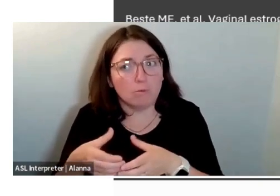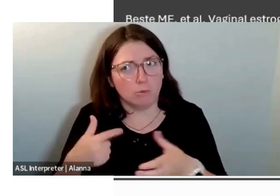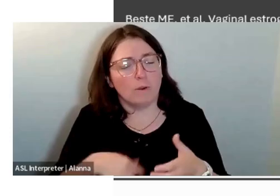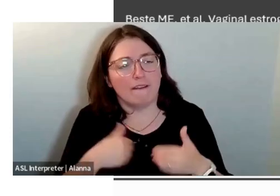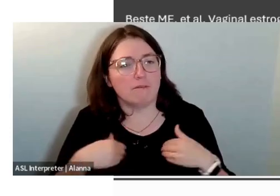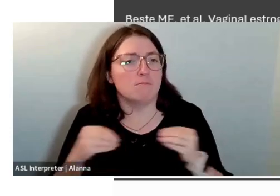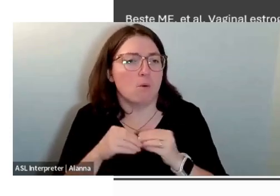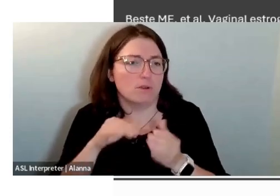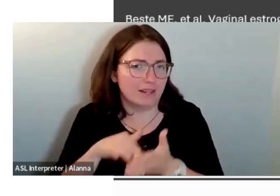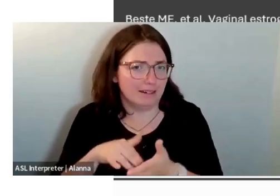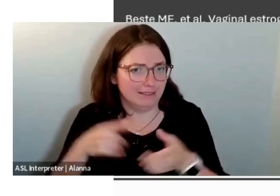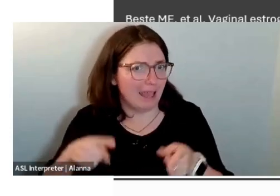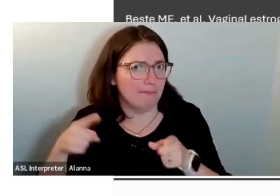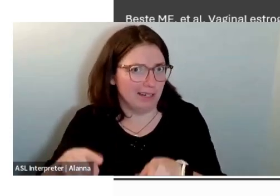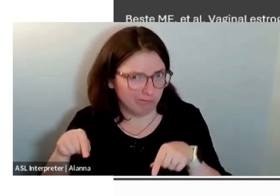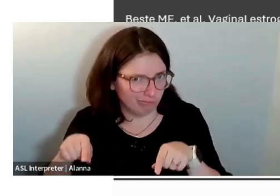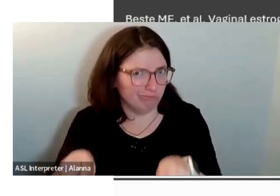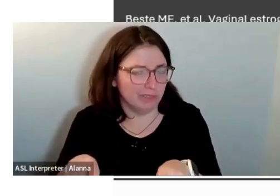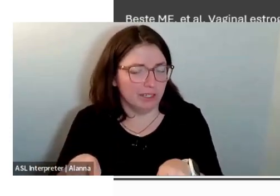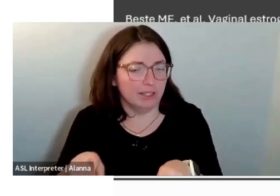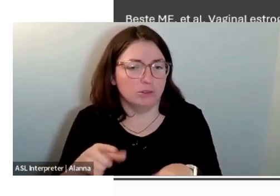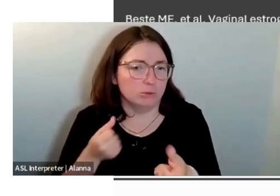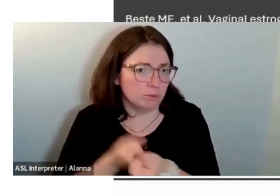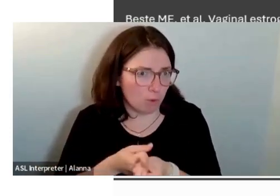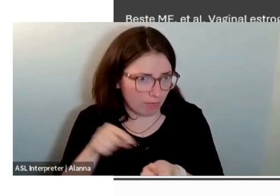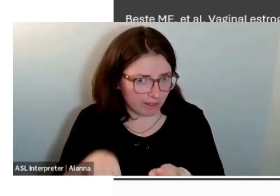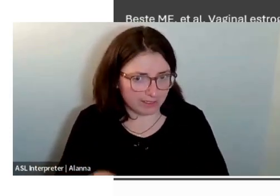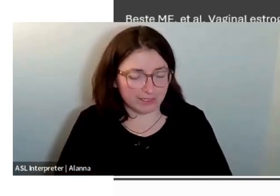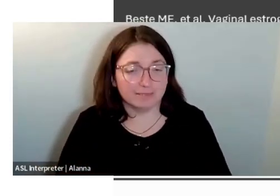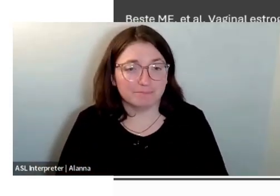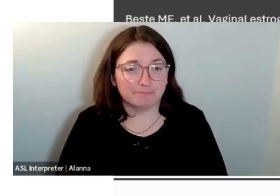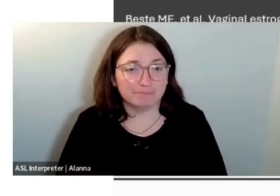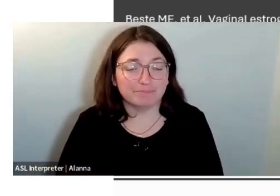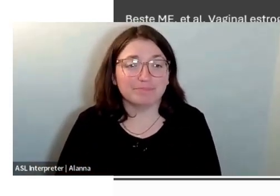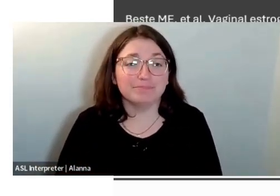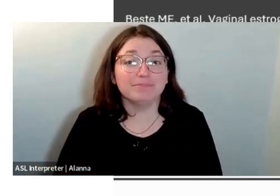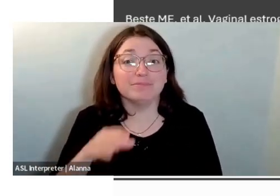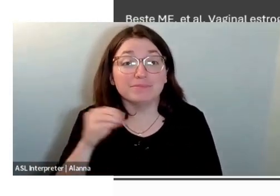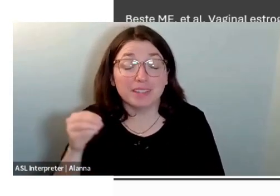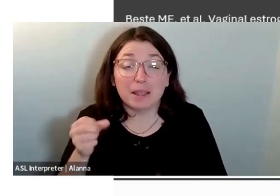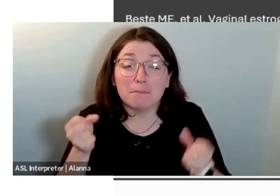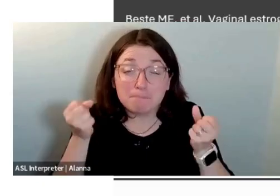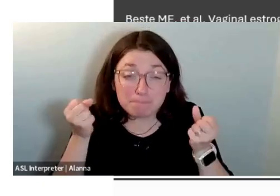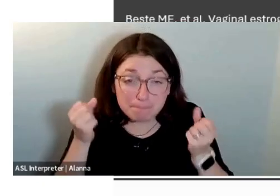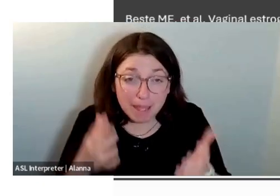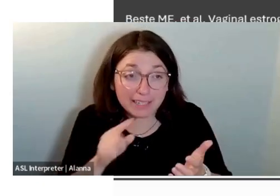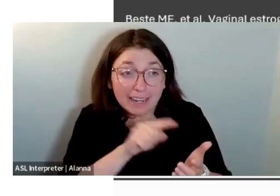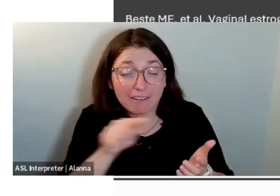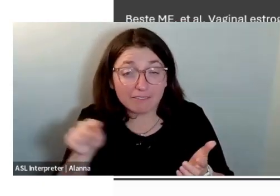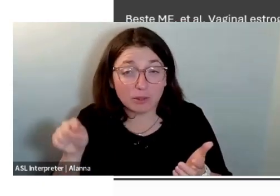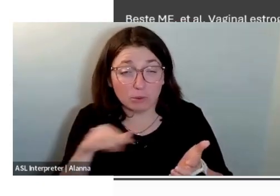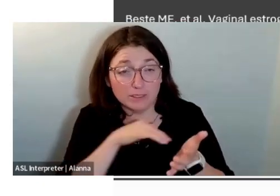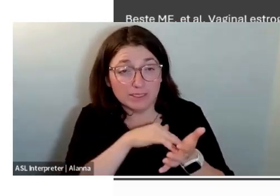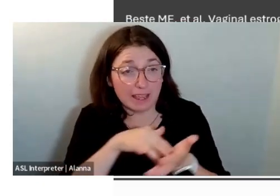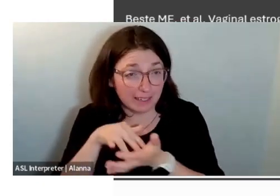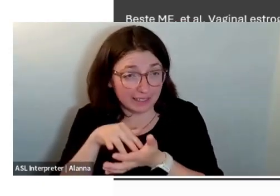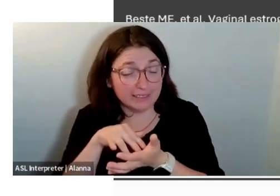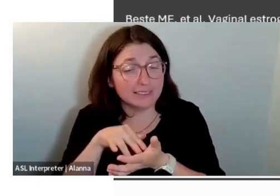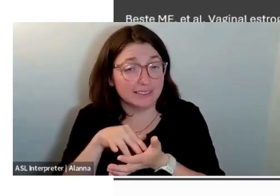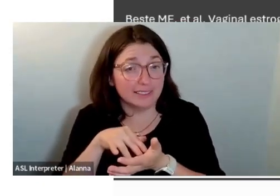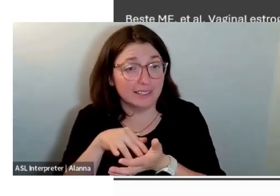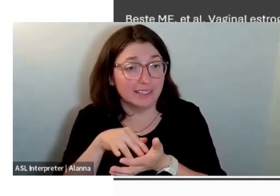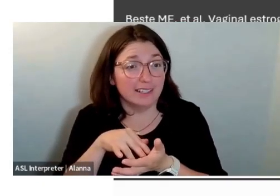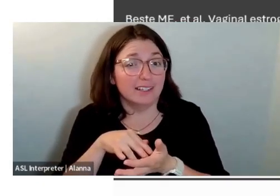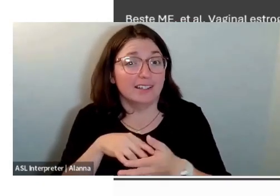this. Meanwhile, I do want to point out that many of the studies that these